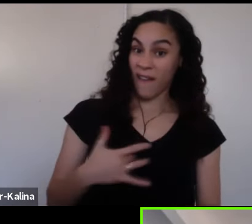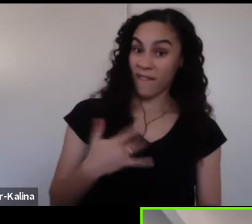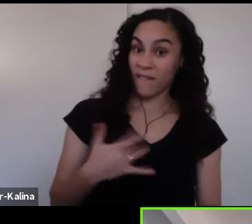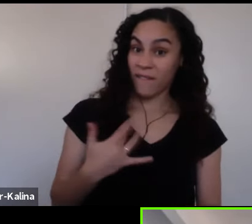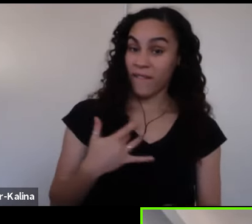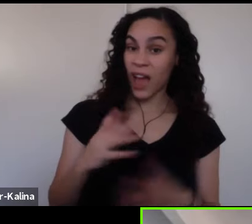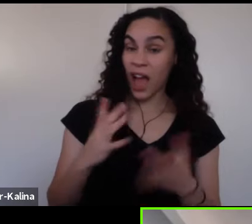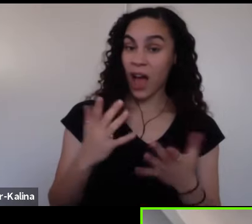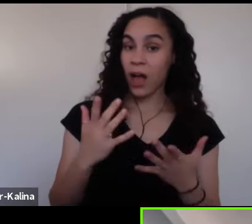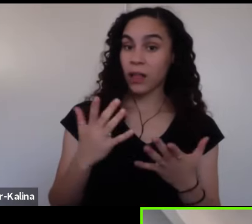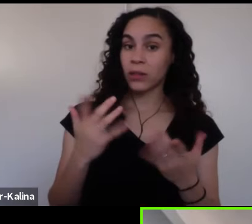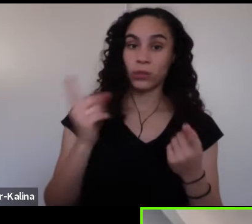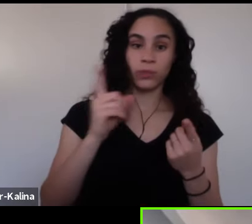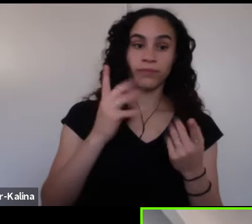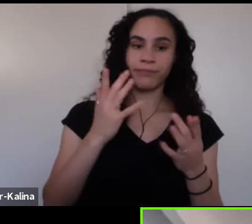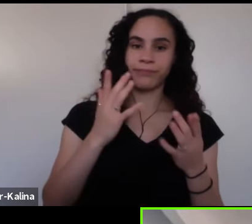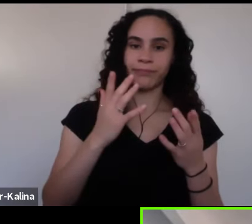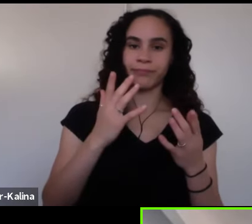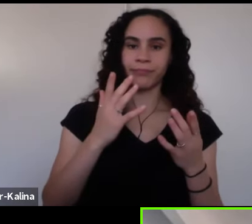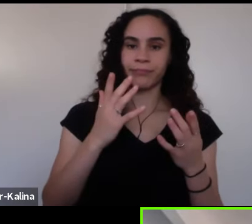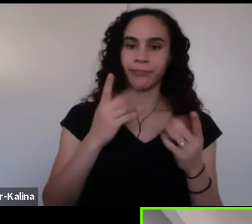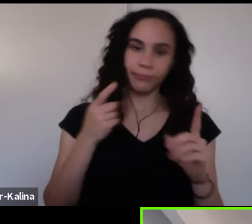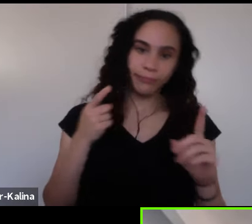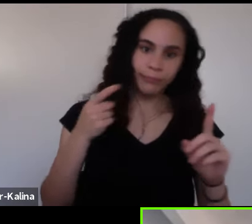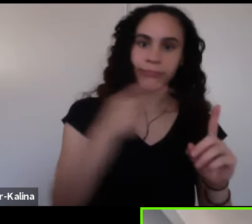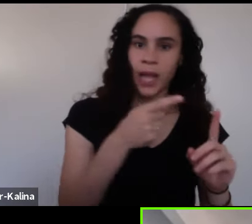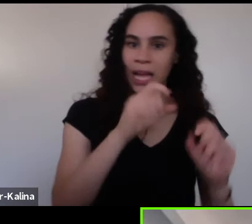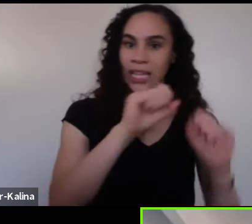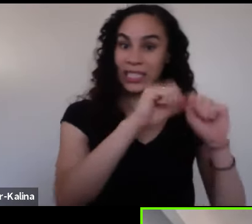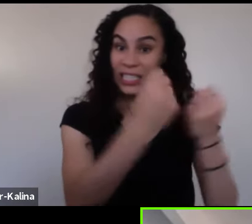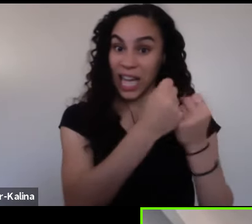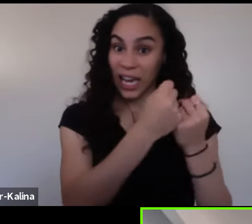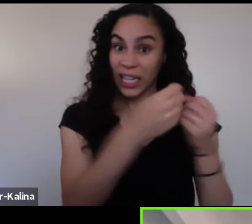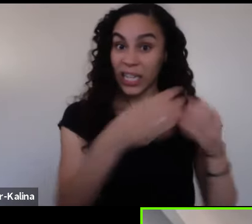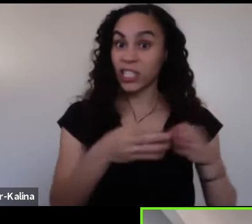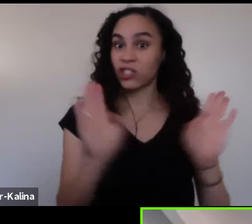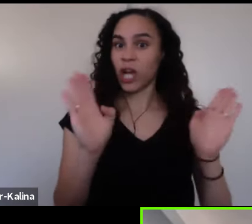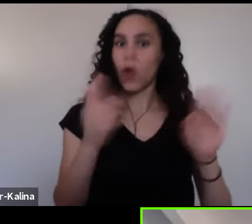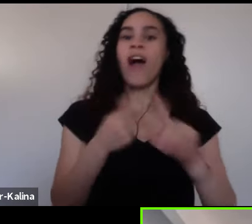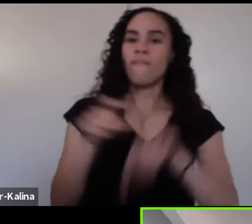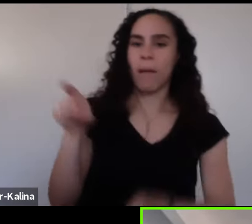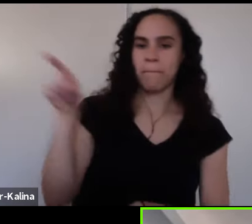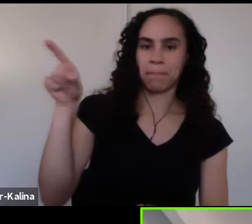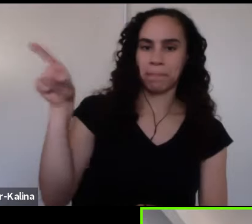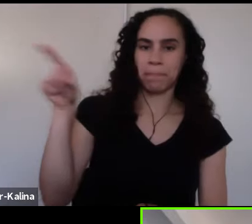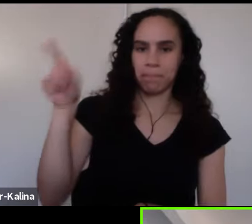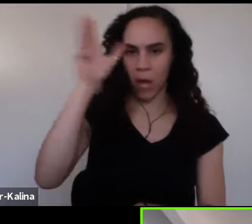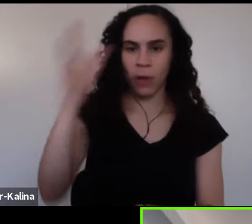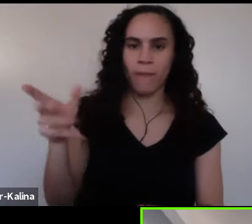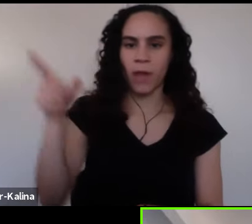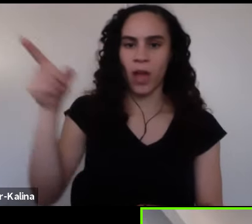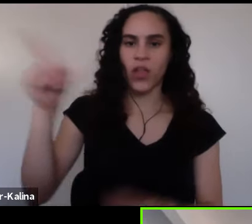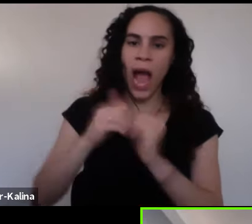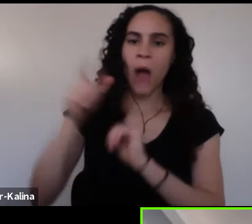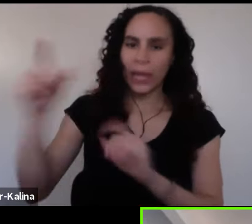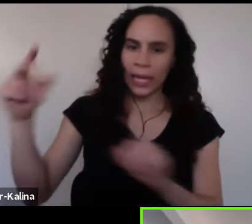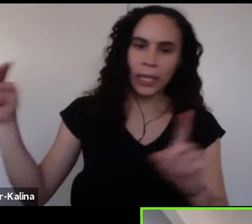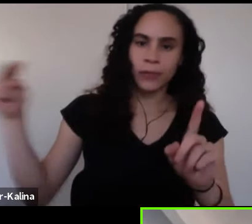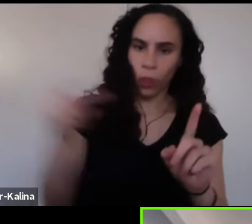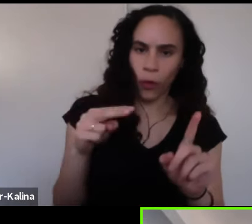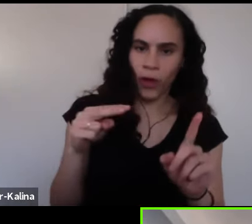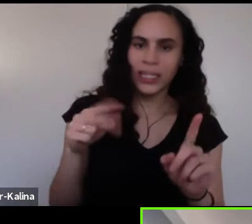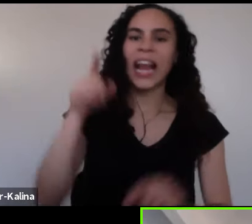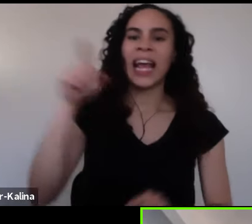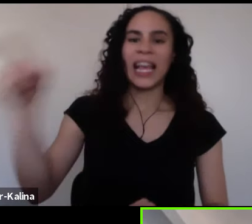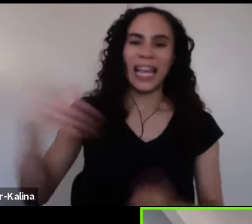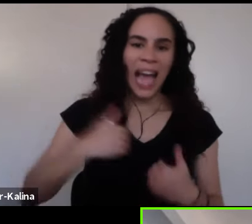towards society in general comes from him. You know, the way that he looked at it. You know, he was the guy who had the summer